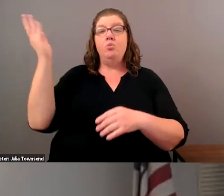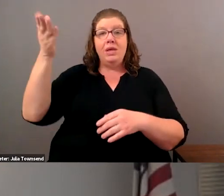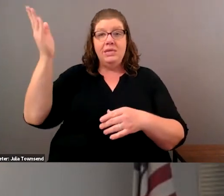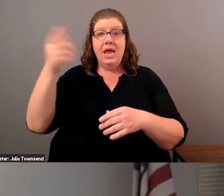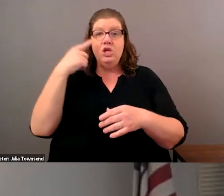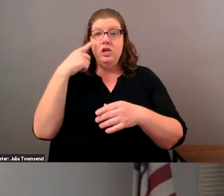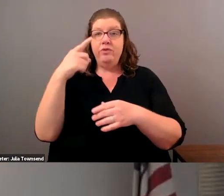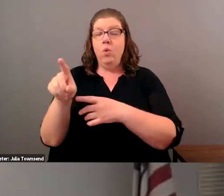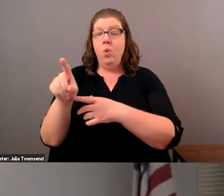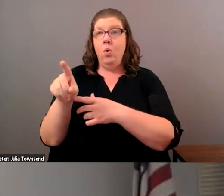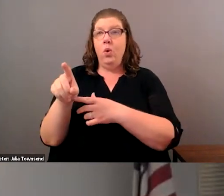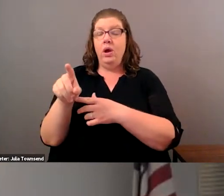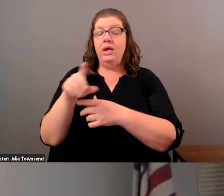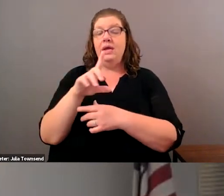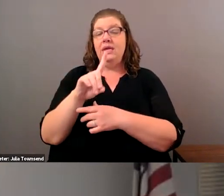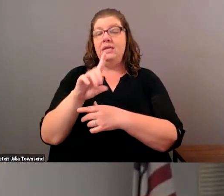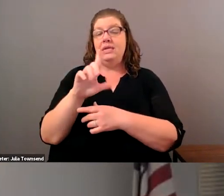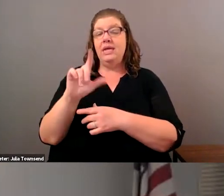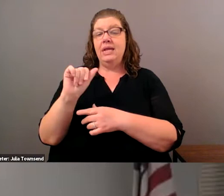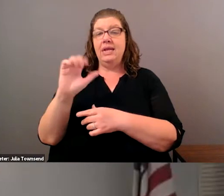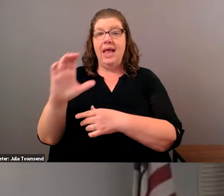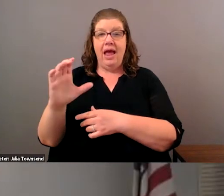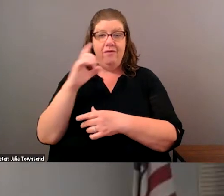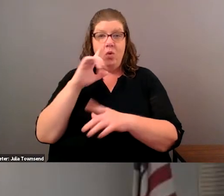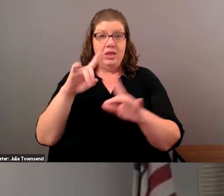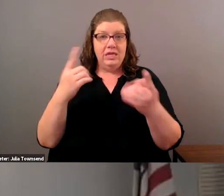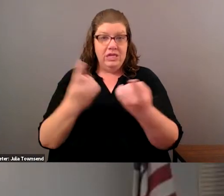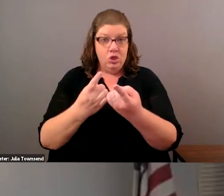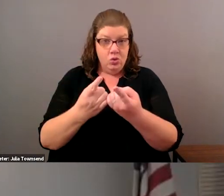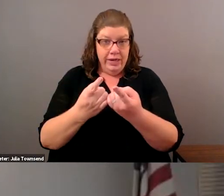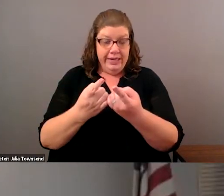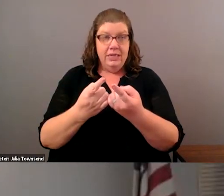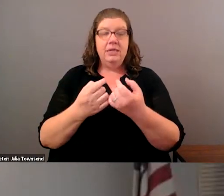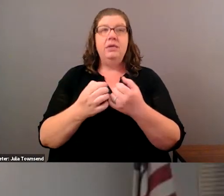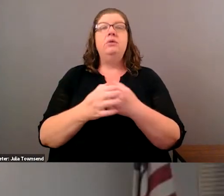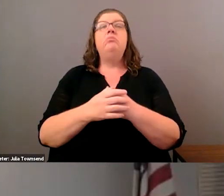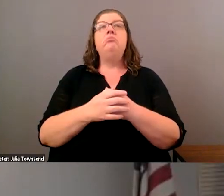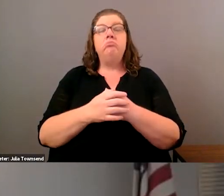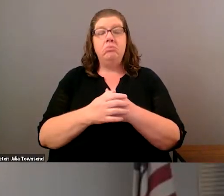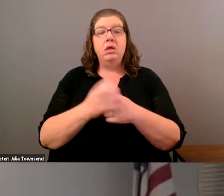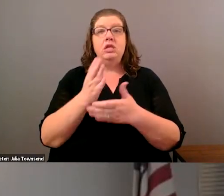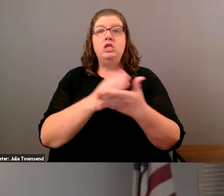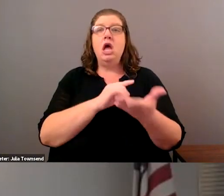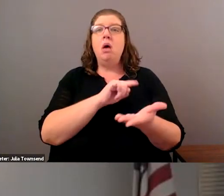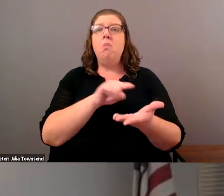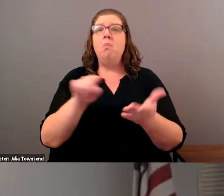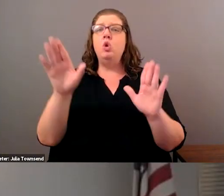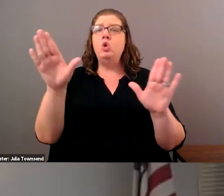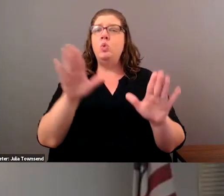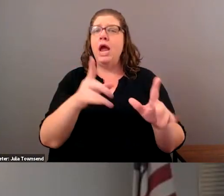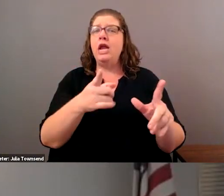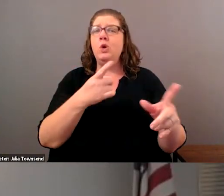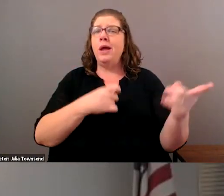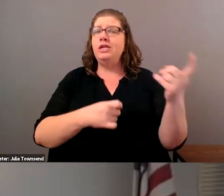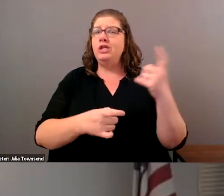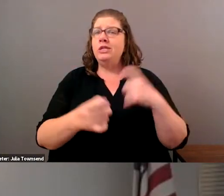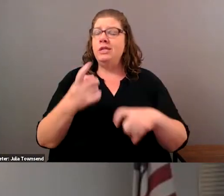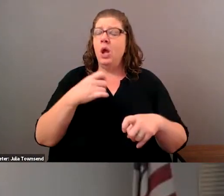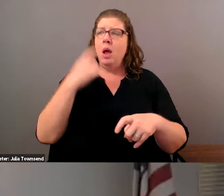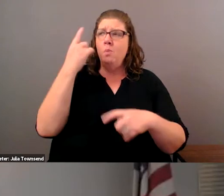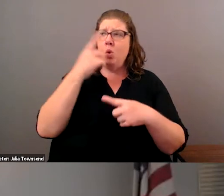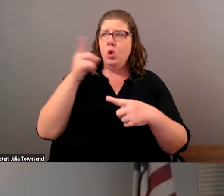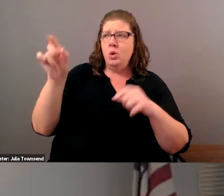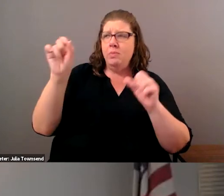for DLAC for the district. And there were some really great questions there. And I was just wondering if you'd be willing to